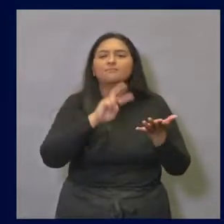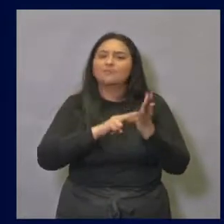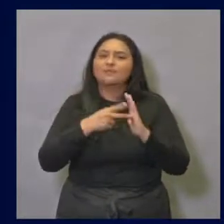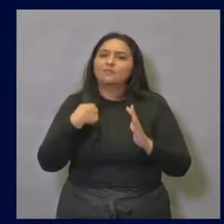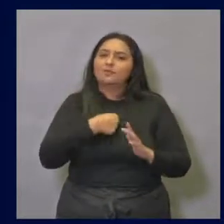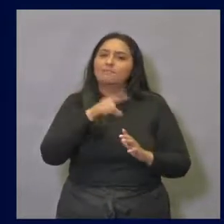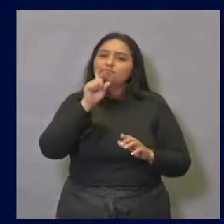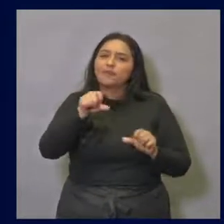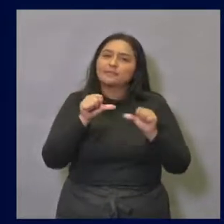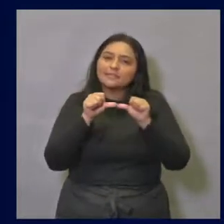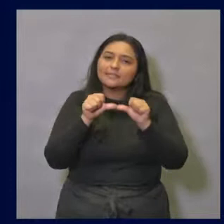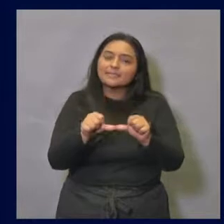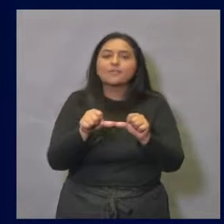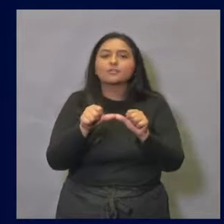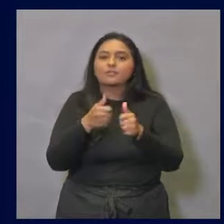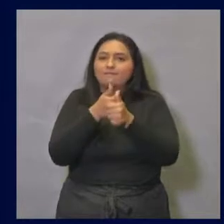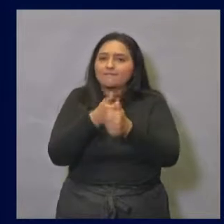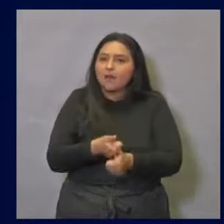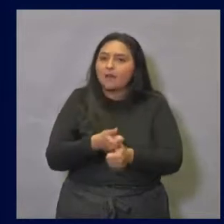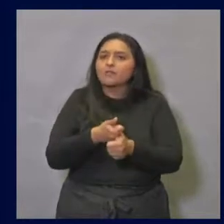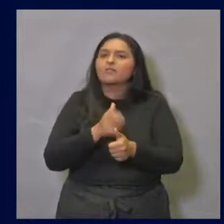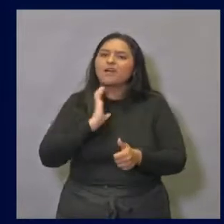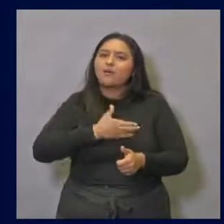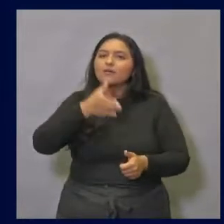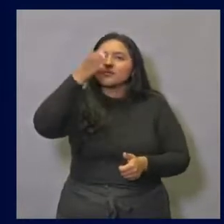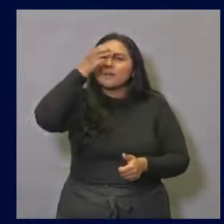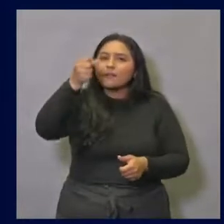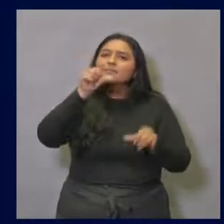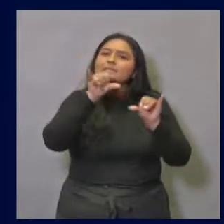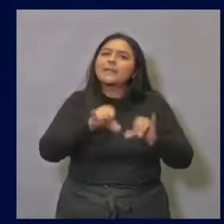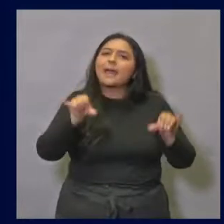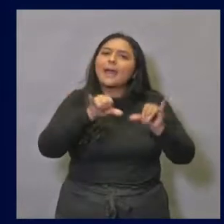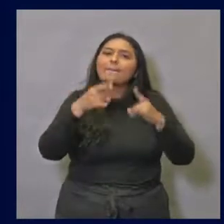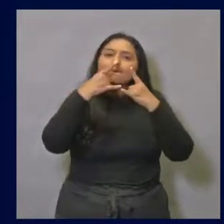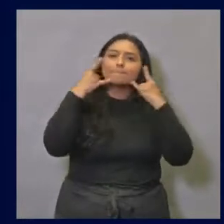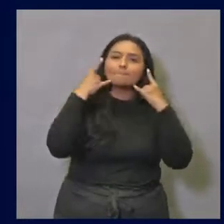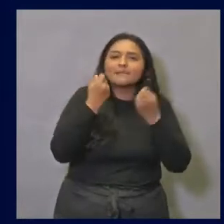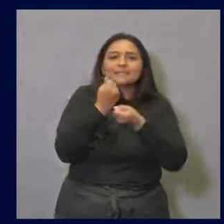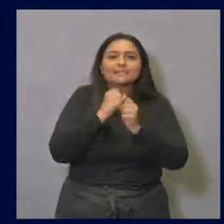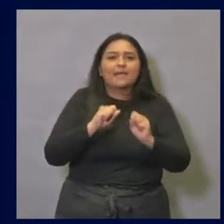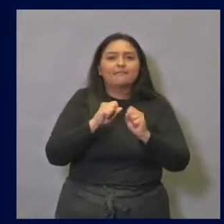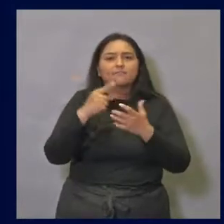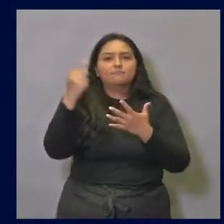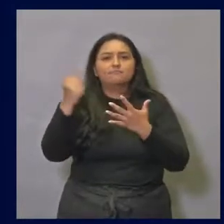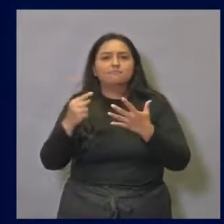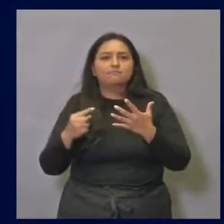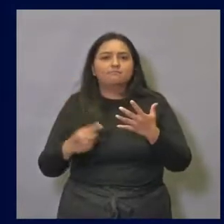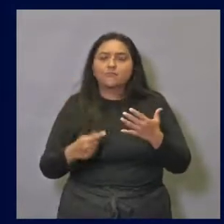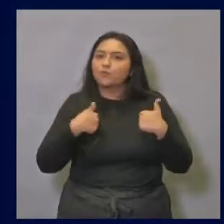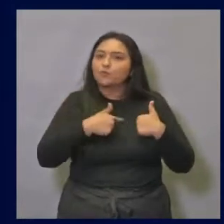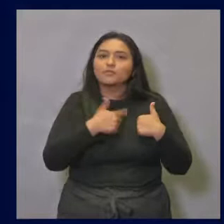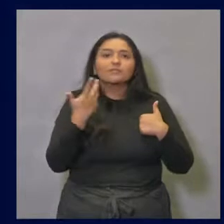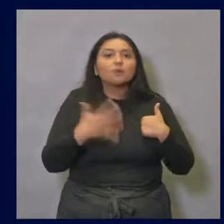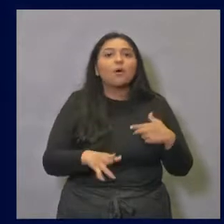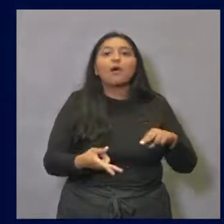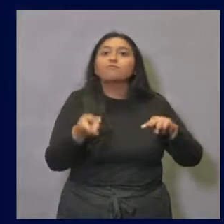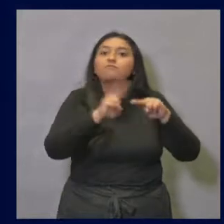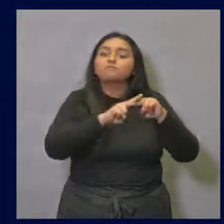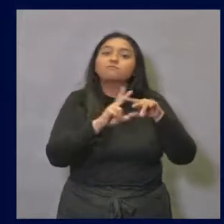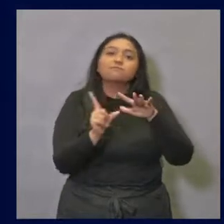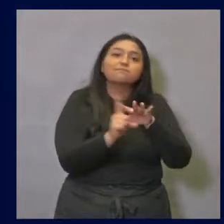safety measures so that we don't see increases in cases, which then will fuel increases in hospitalizations